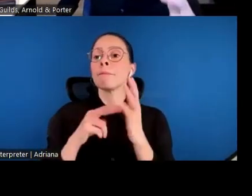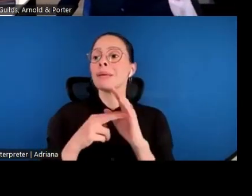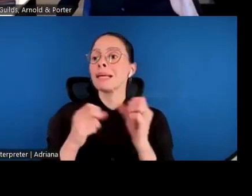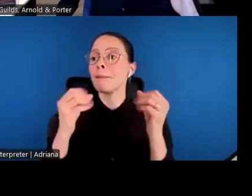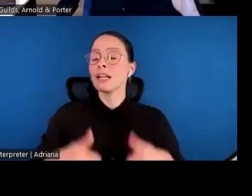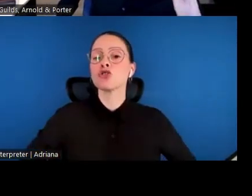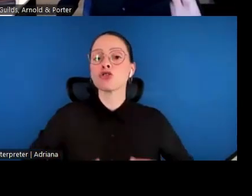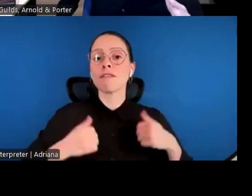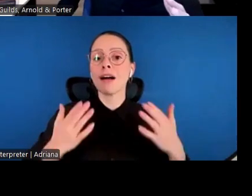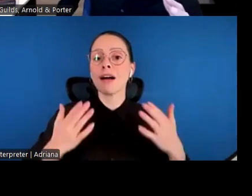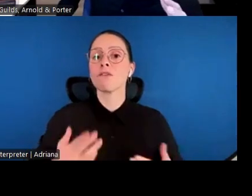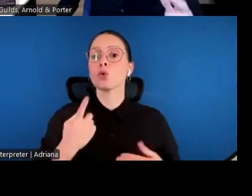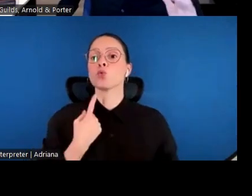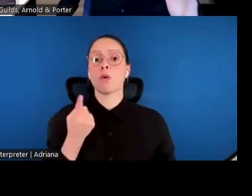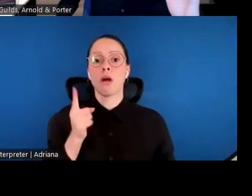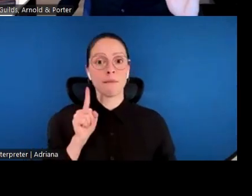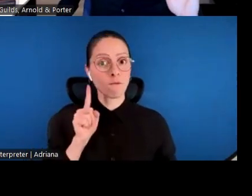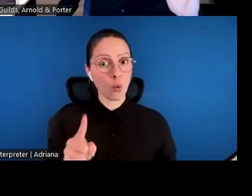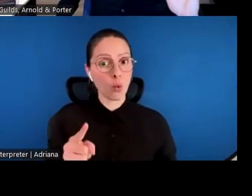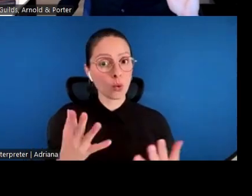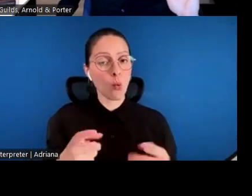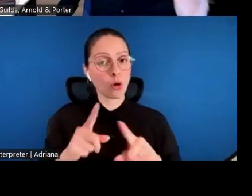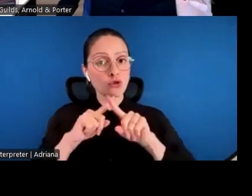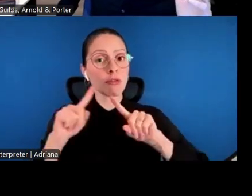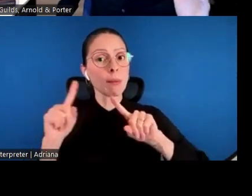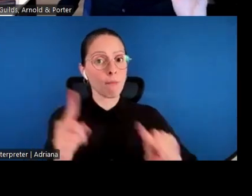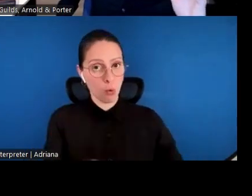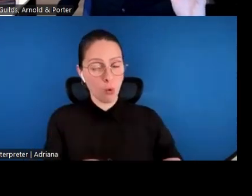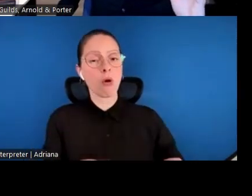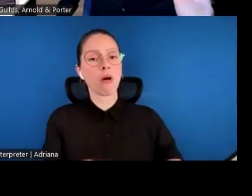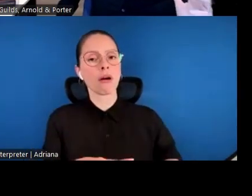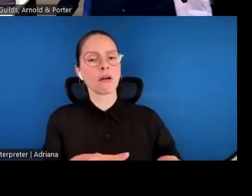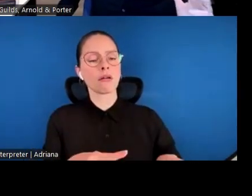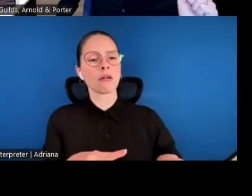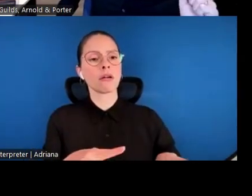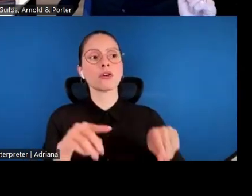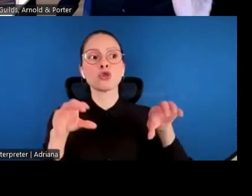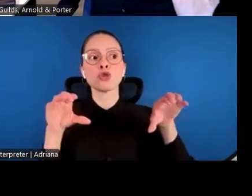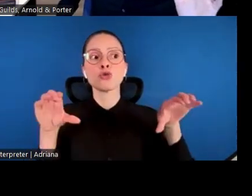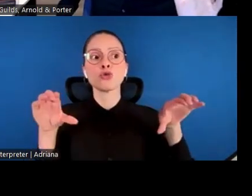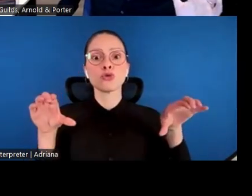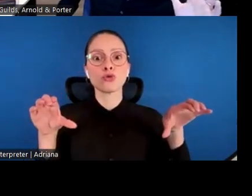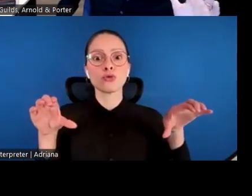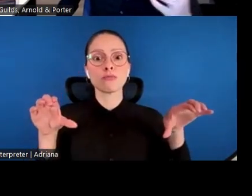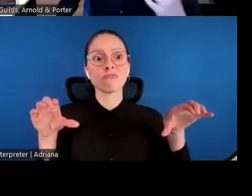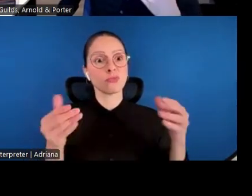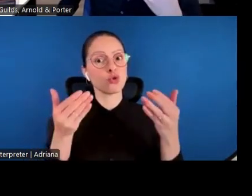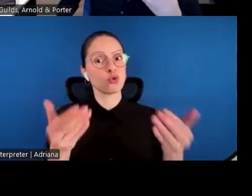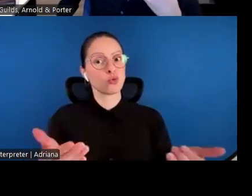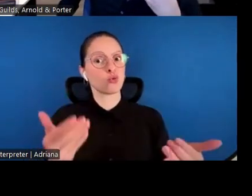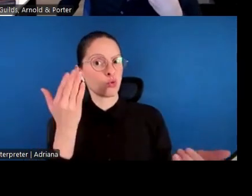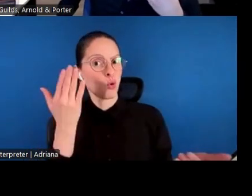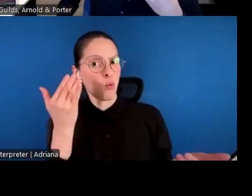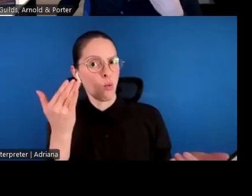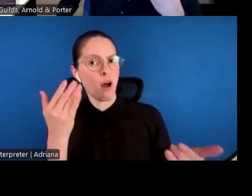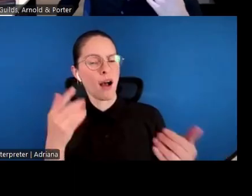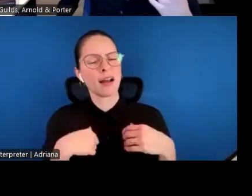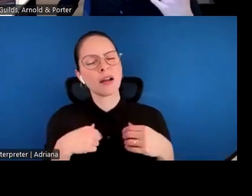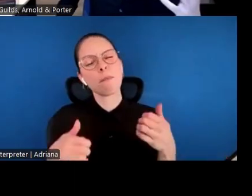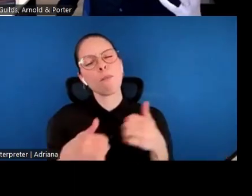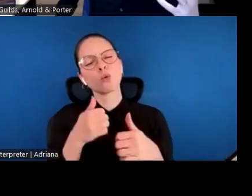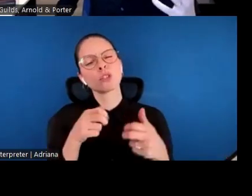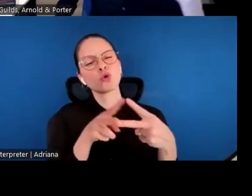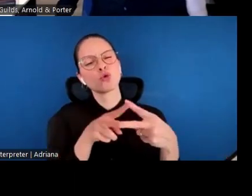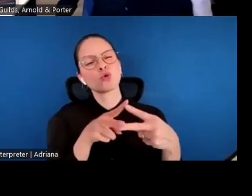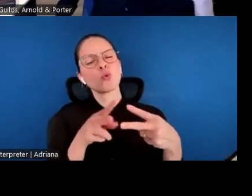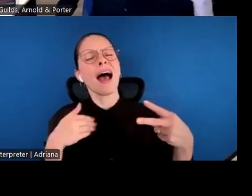forward and want to report do so for two reasons. I mean, there are many reasons, and every survivor's decision is